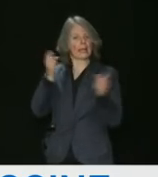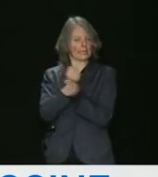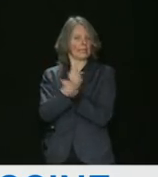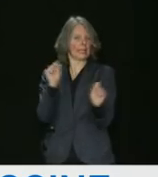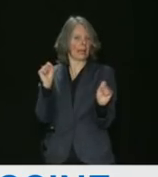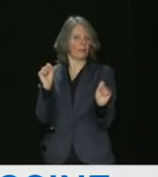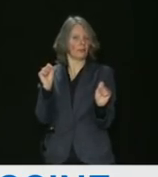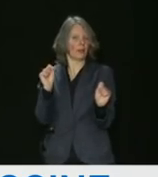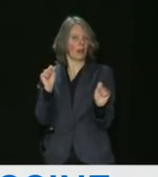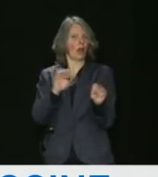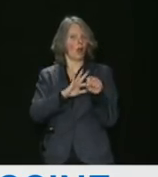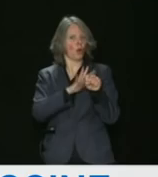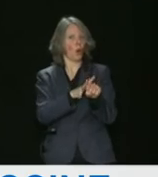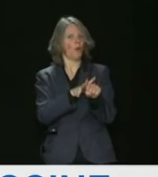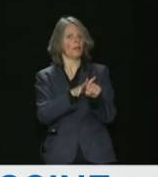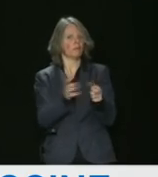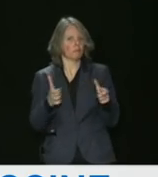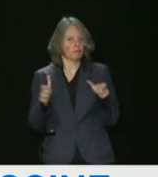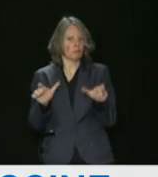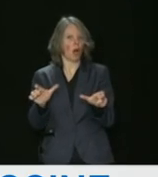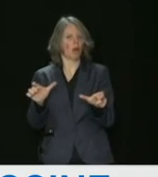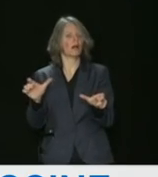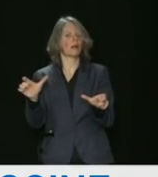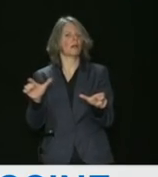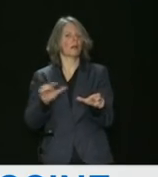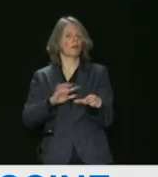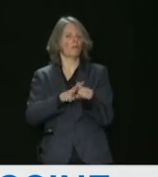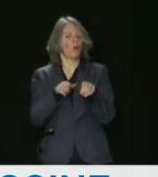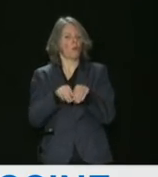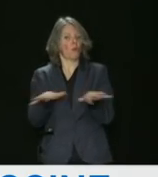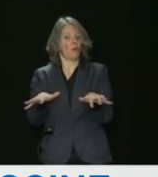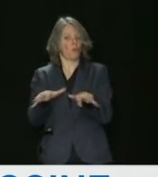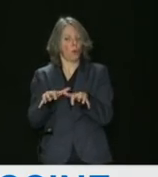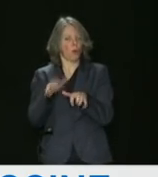vaccines to fight the COVID-19 pandemic. Merci, Dr. Operator. Next question.